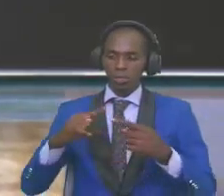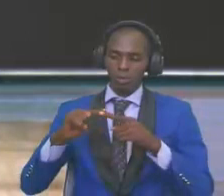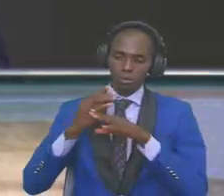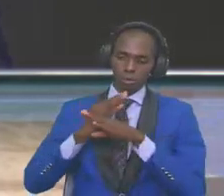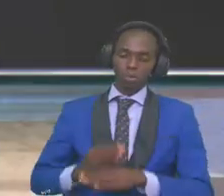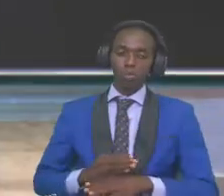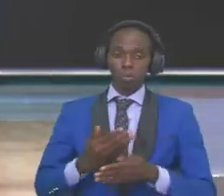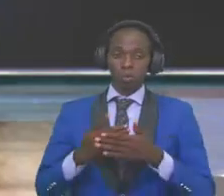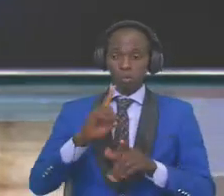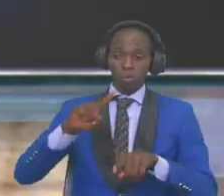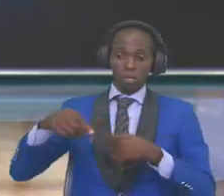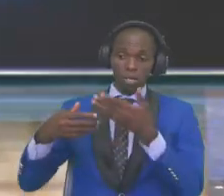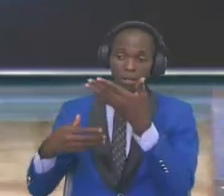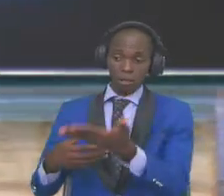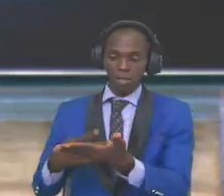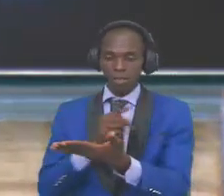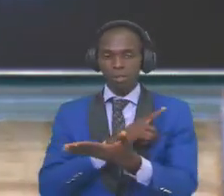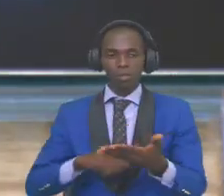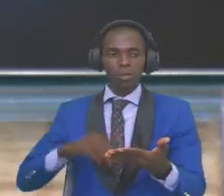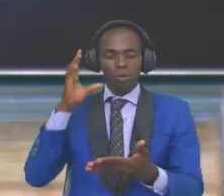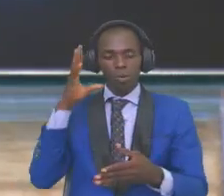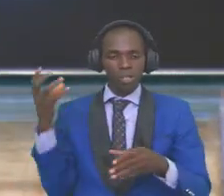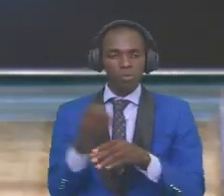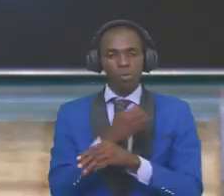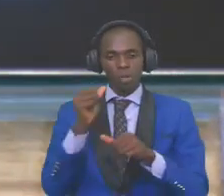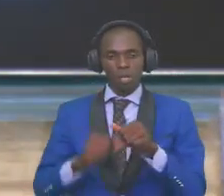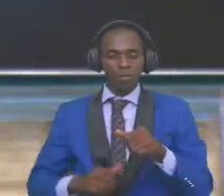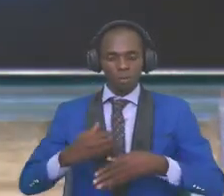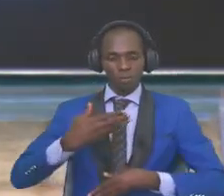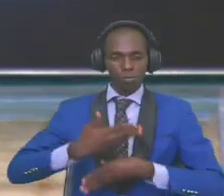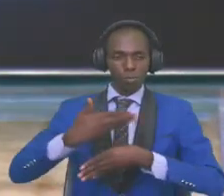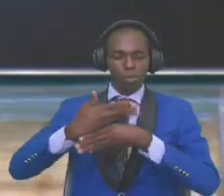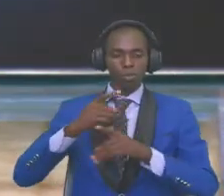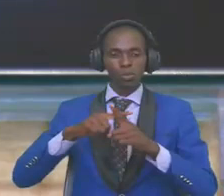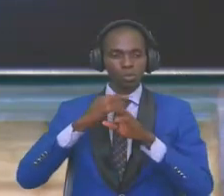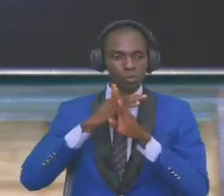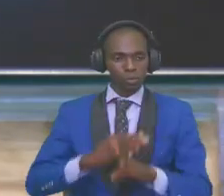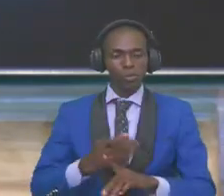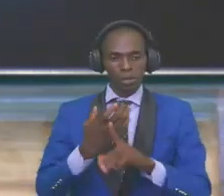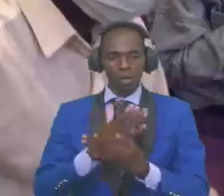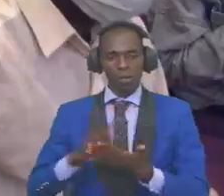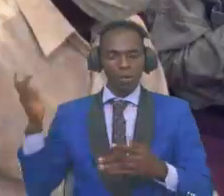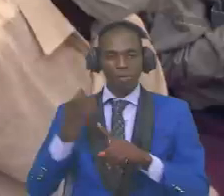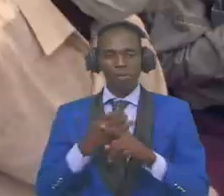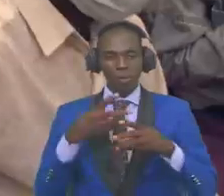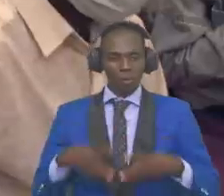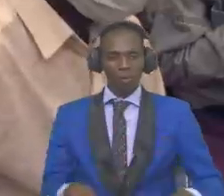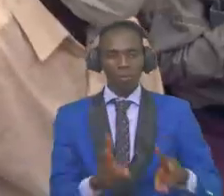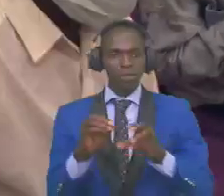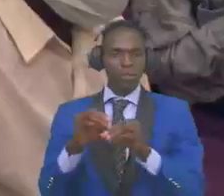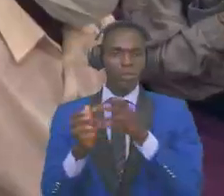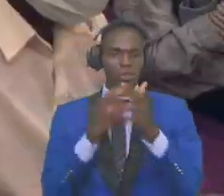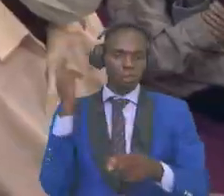Before you get there, the Lord will take the stumbling block away from your path in Jesus'